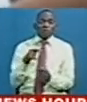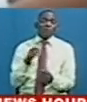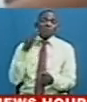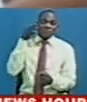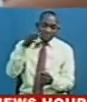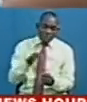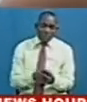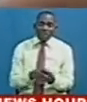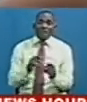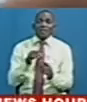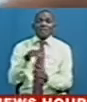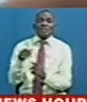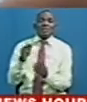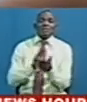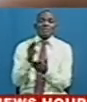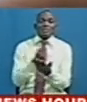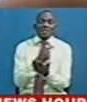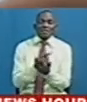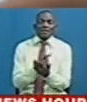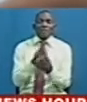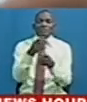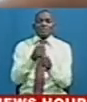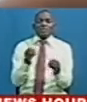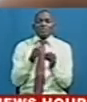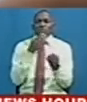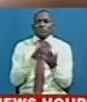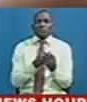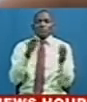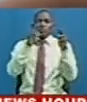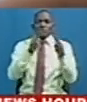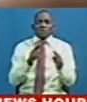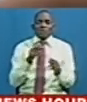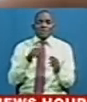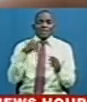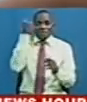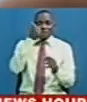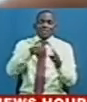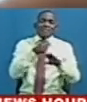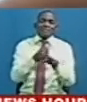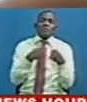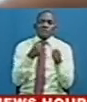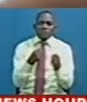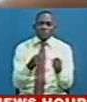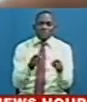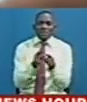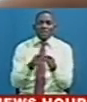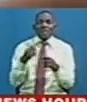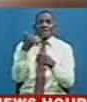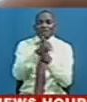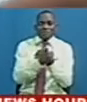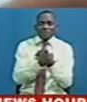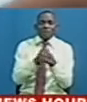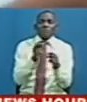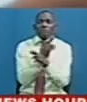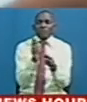come, the results coming out of the research would help Africa establish itself as a continent that is